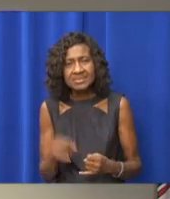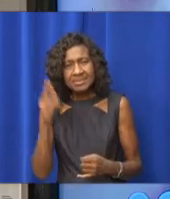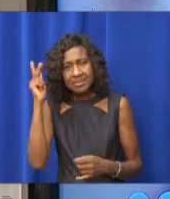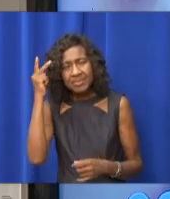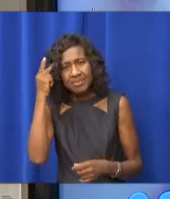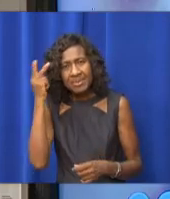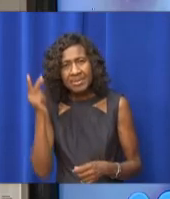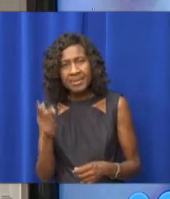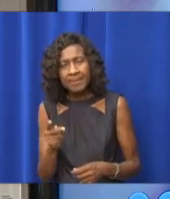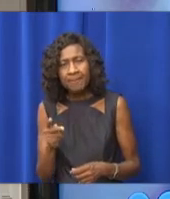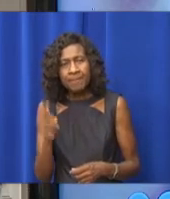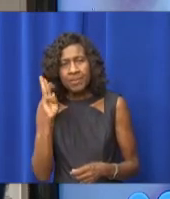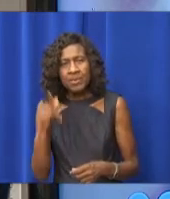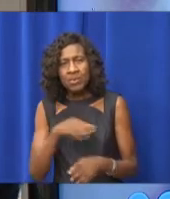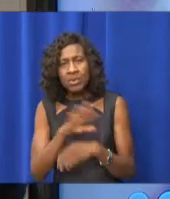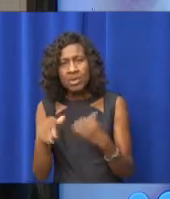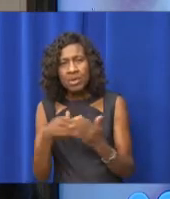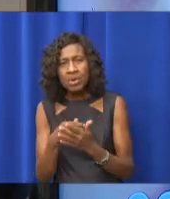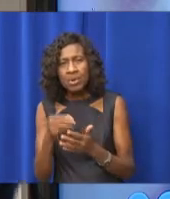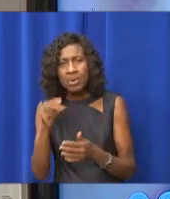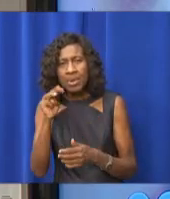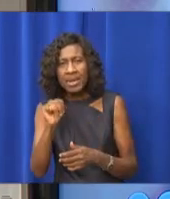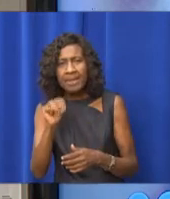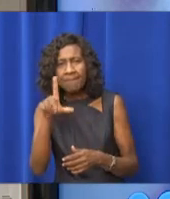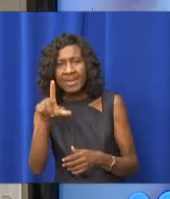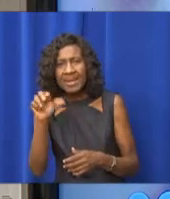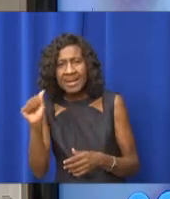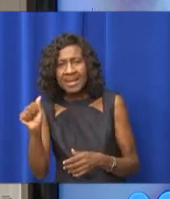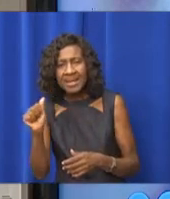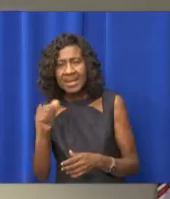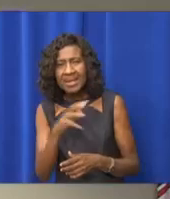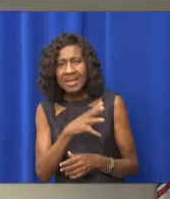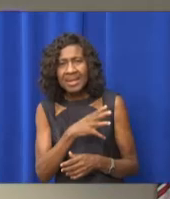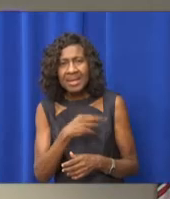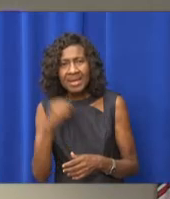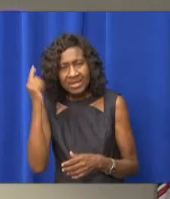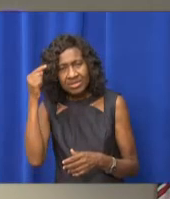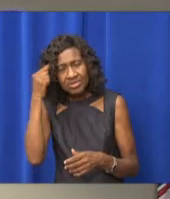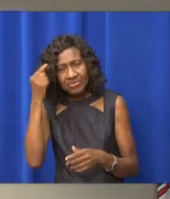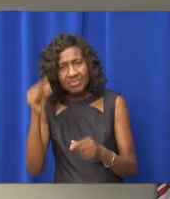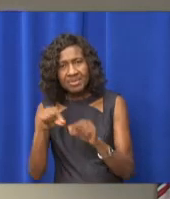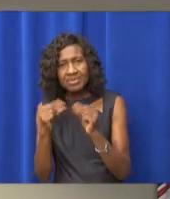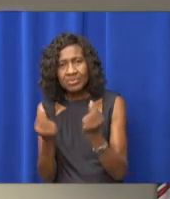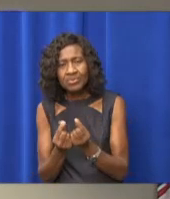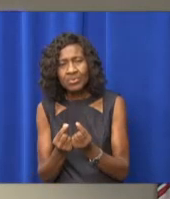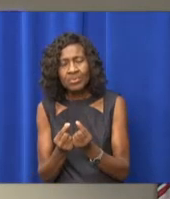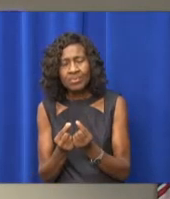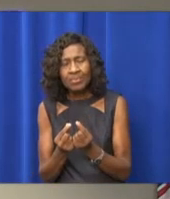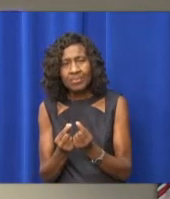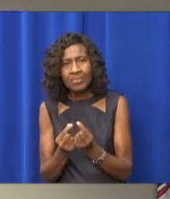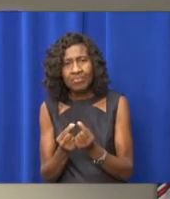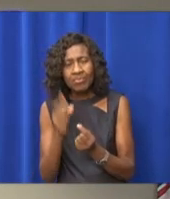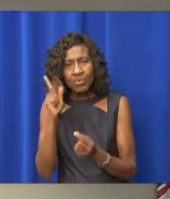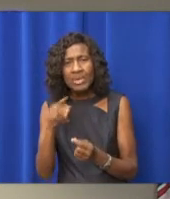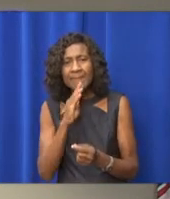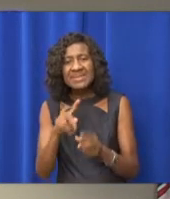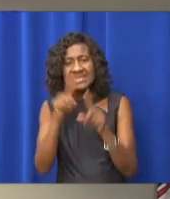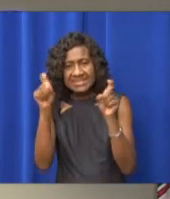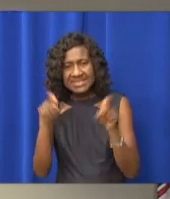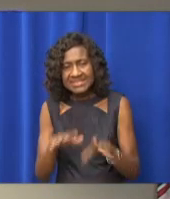will all MLAs or elected officials be tested at some point? As I understand, some are being asked to be tested.